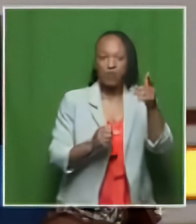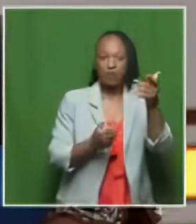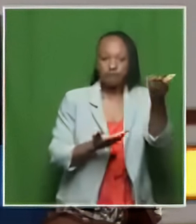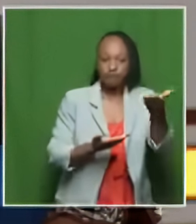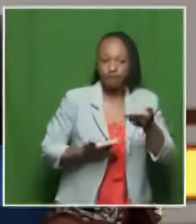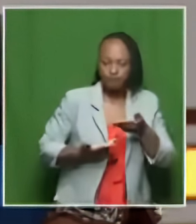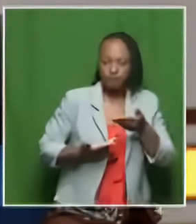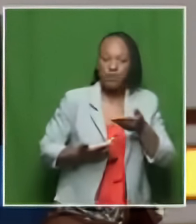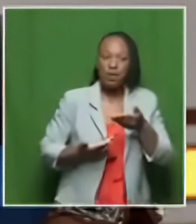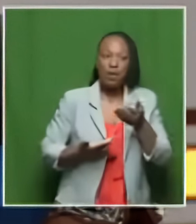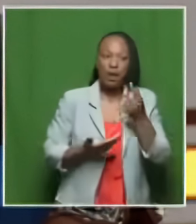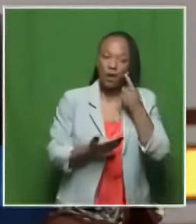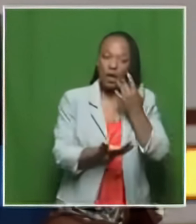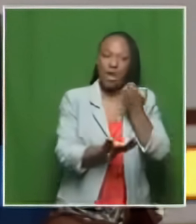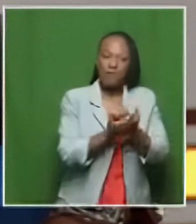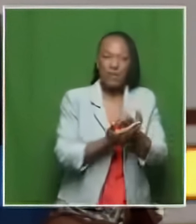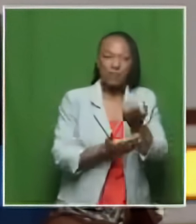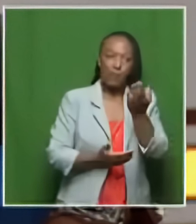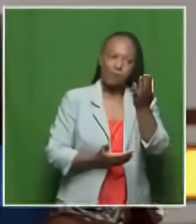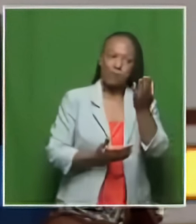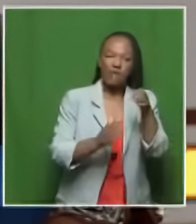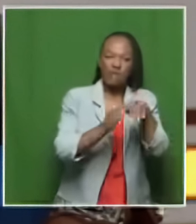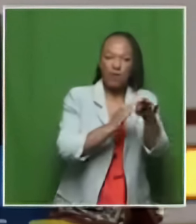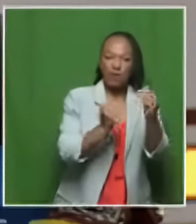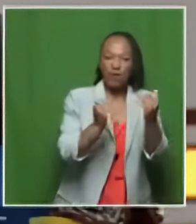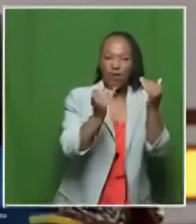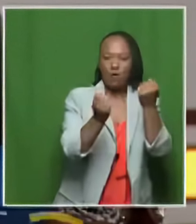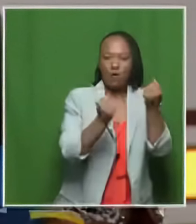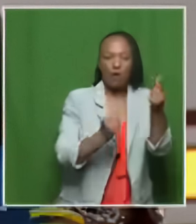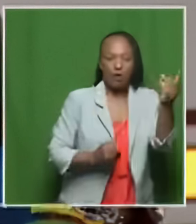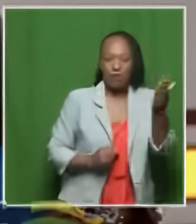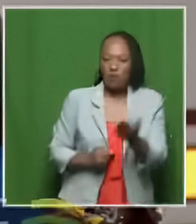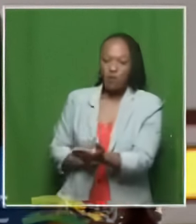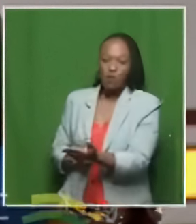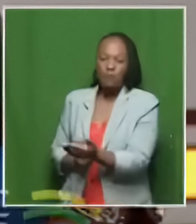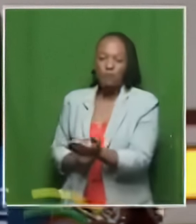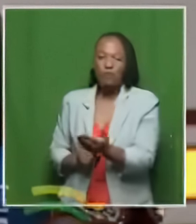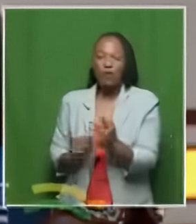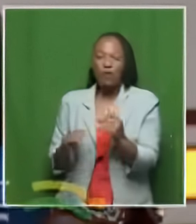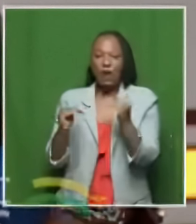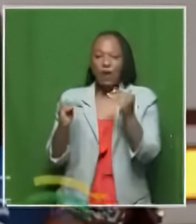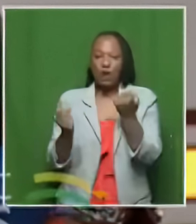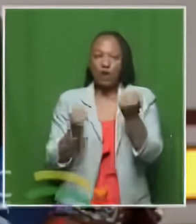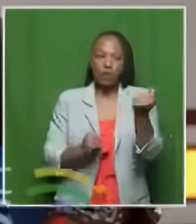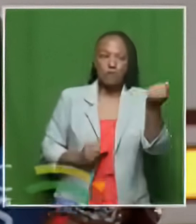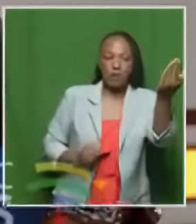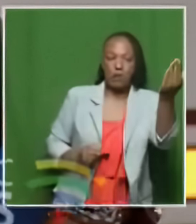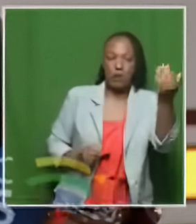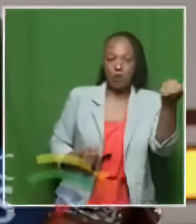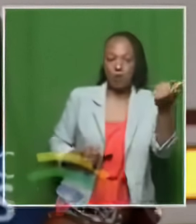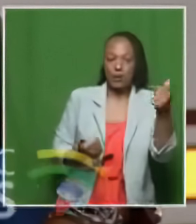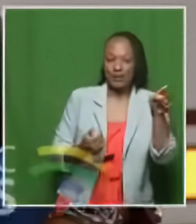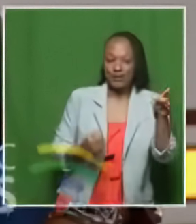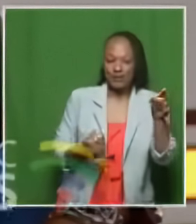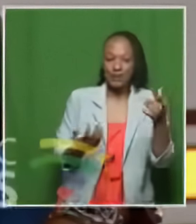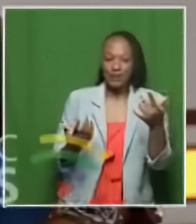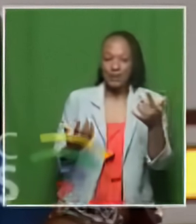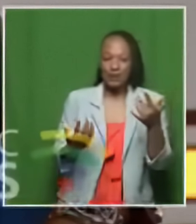they've already petitioned the High Court, and we give it to her and say to her, because High Court has been petitioned, we are